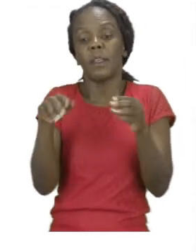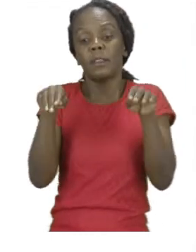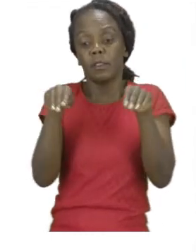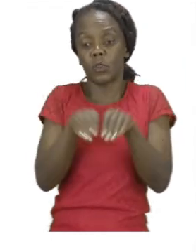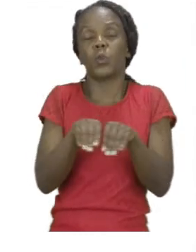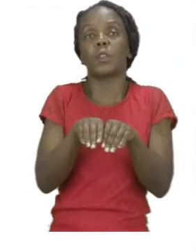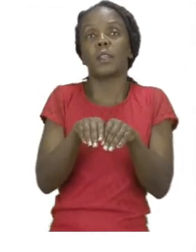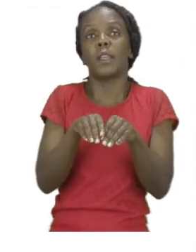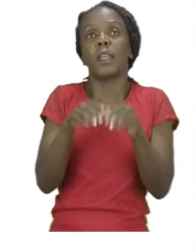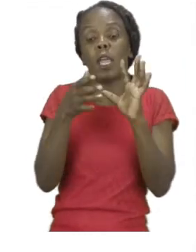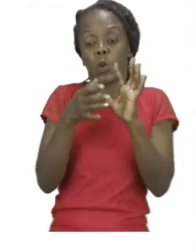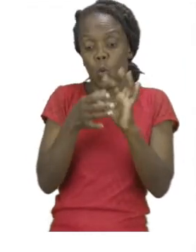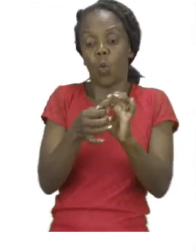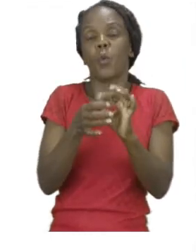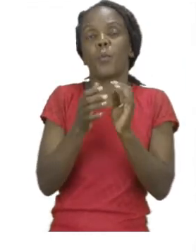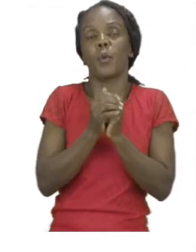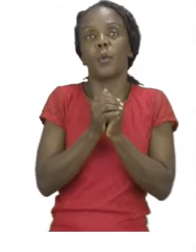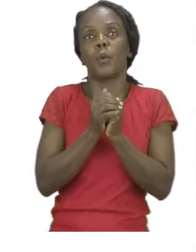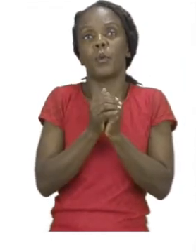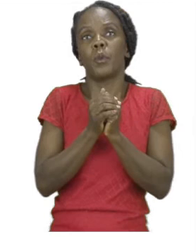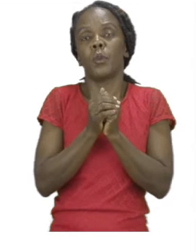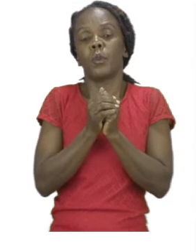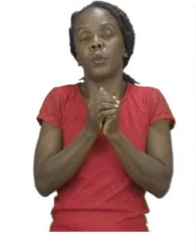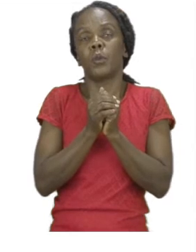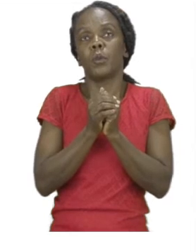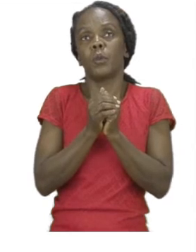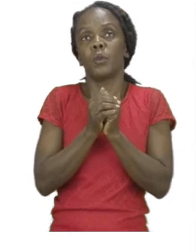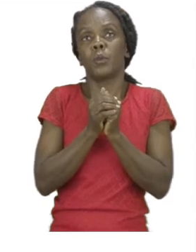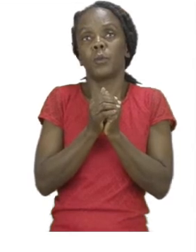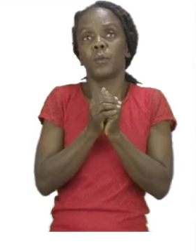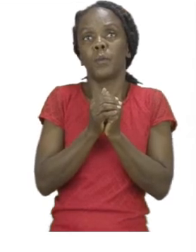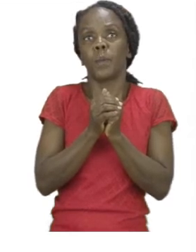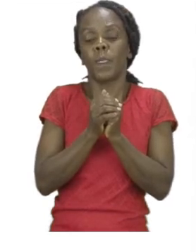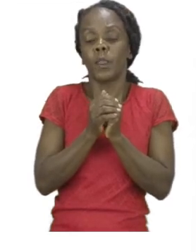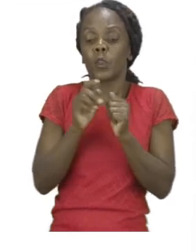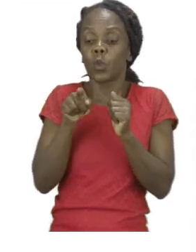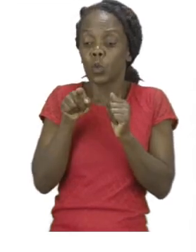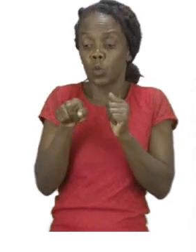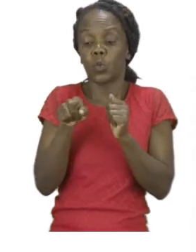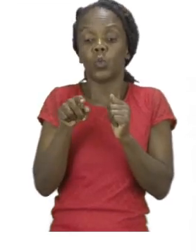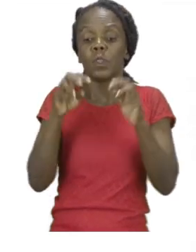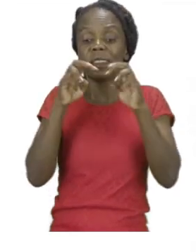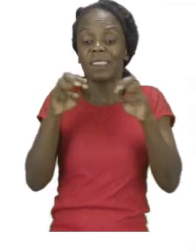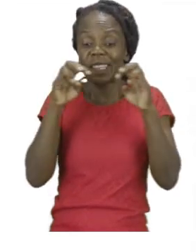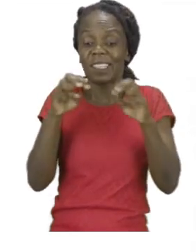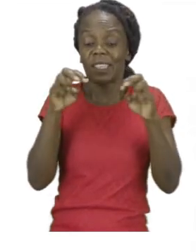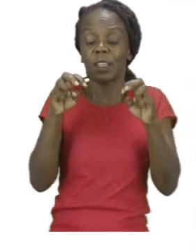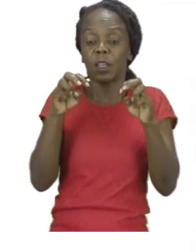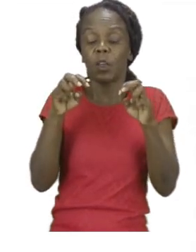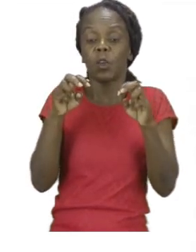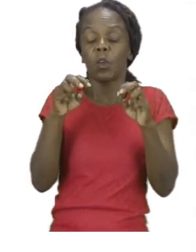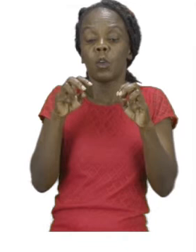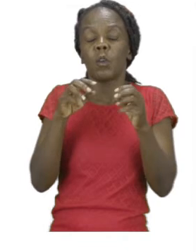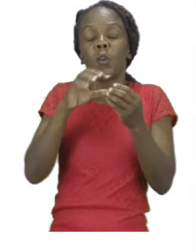job in the house. The next one, we have father who is